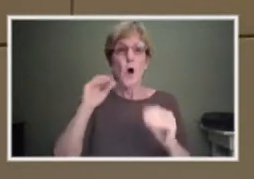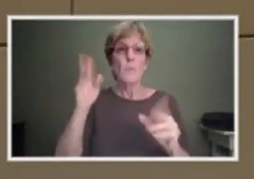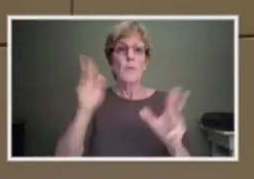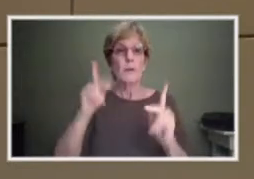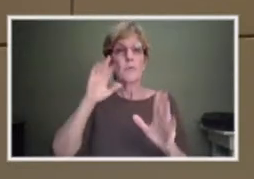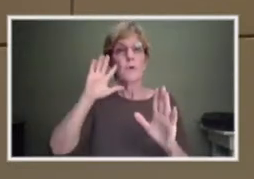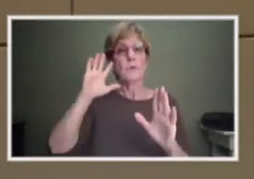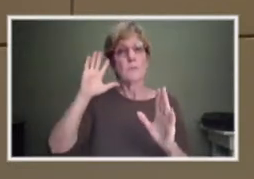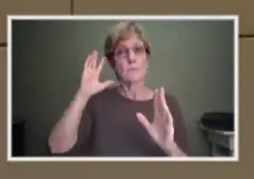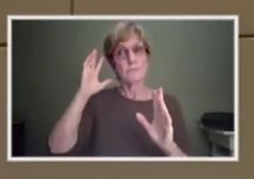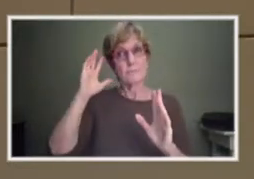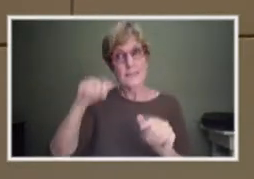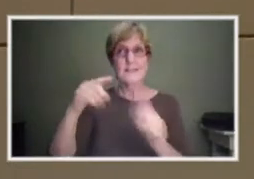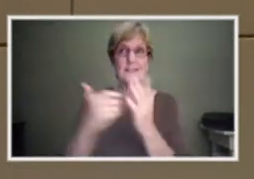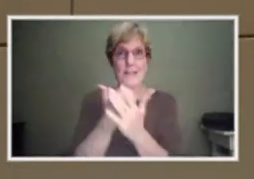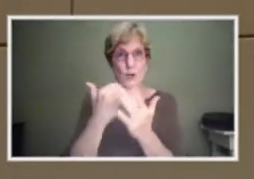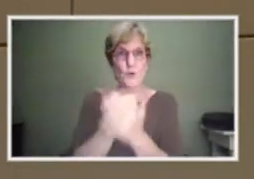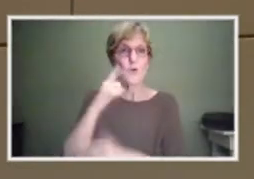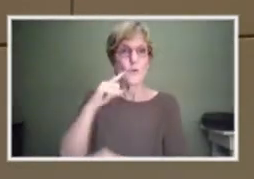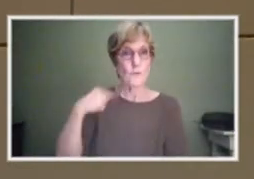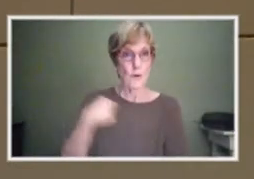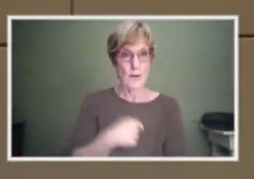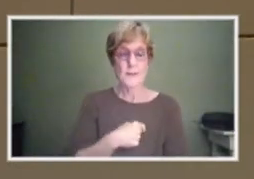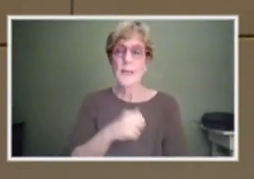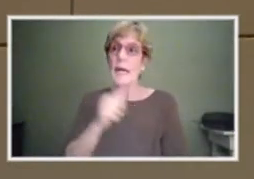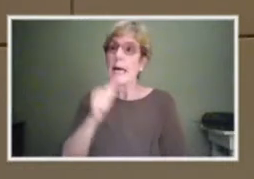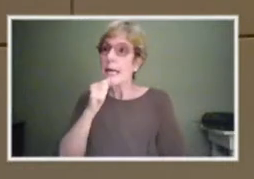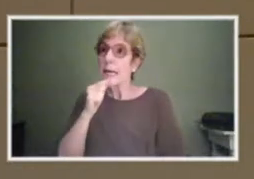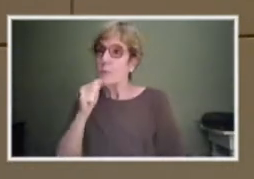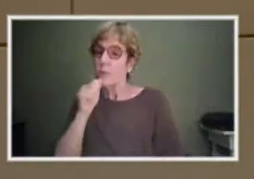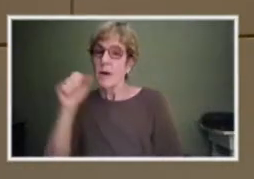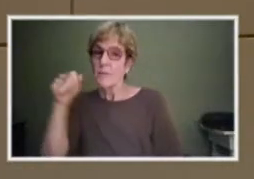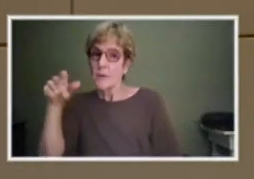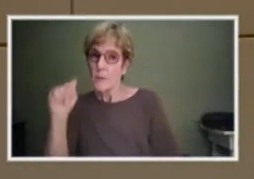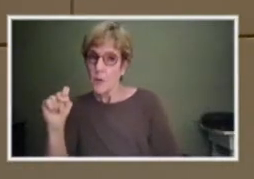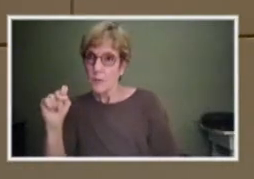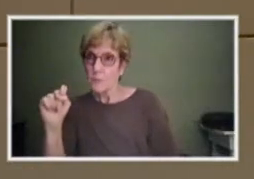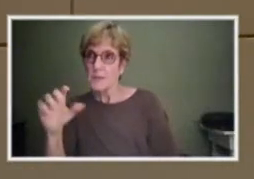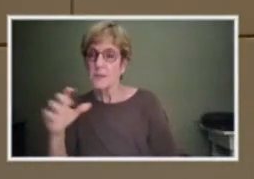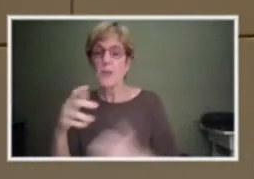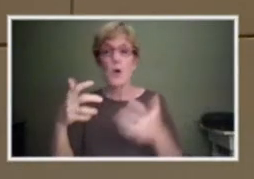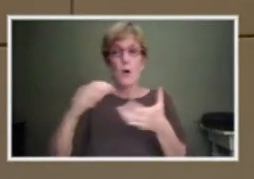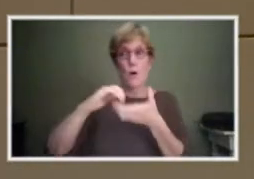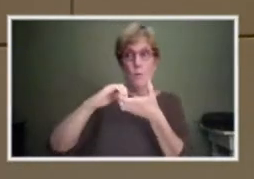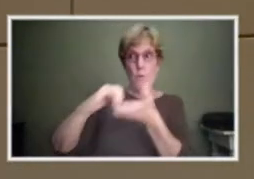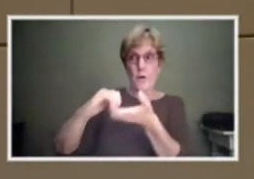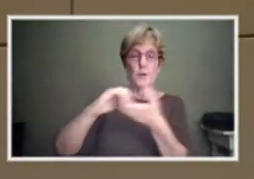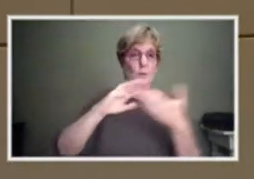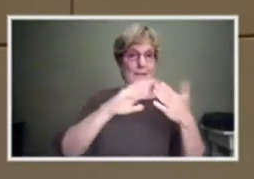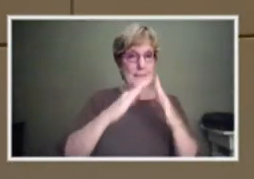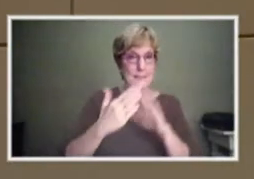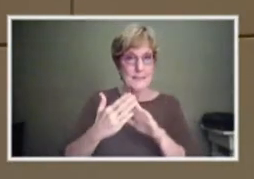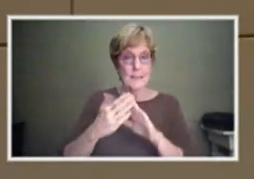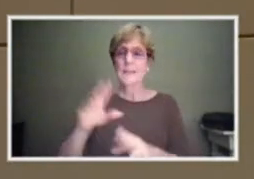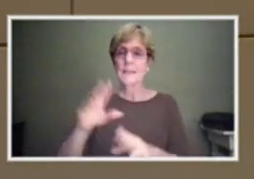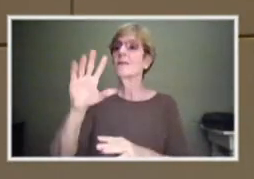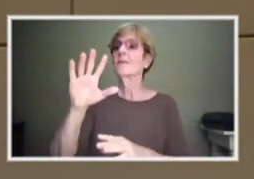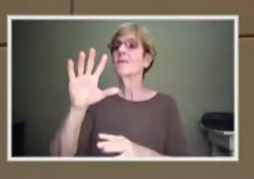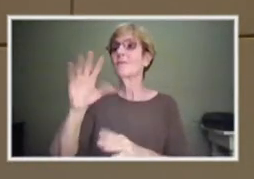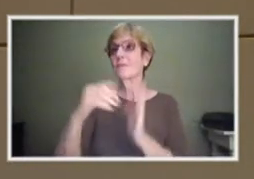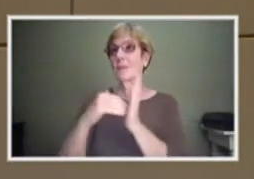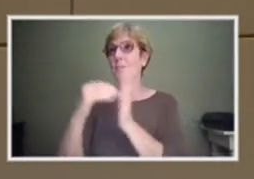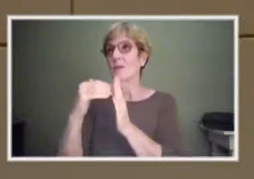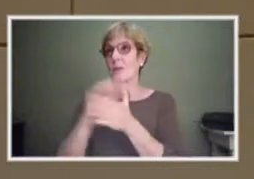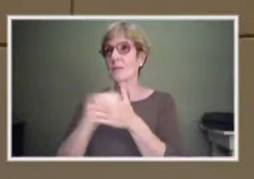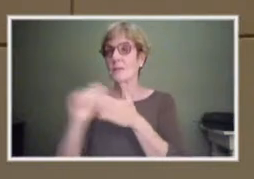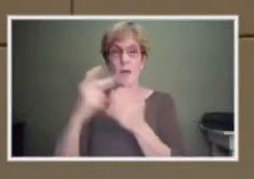a new model for us to have the private community partner with the city and the county. This is a total of $56 million project, and